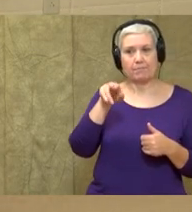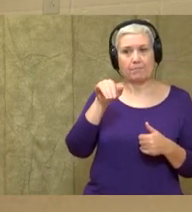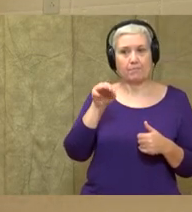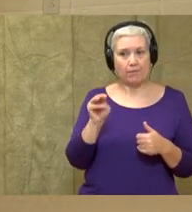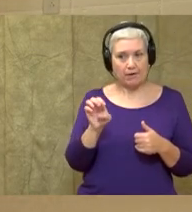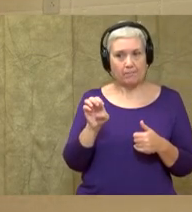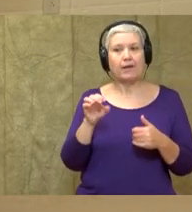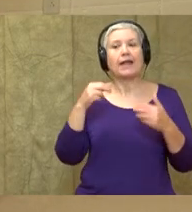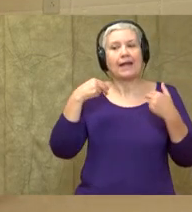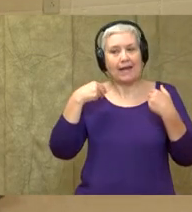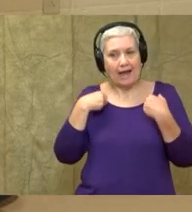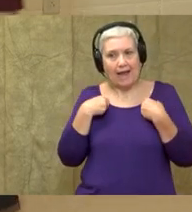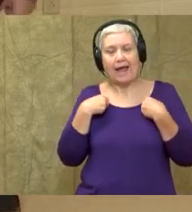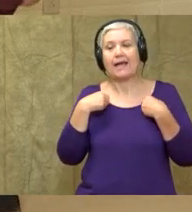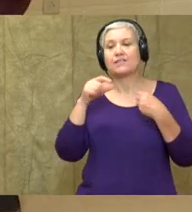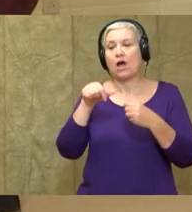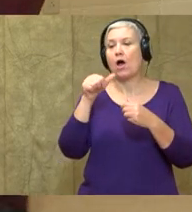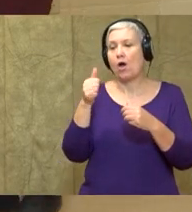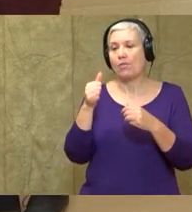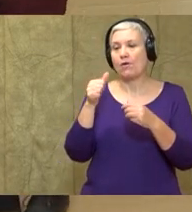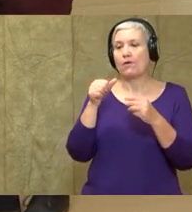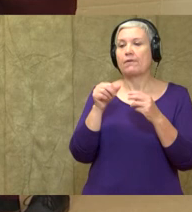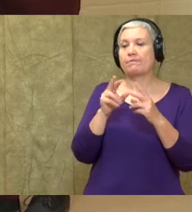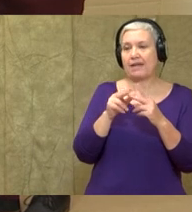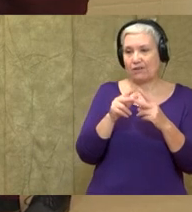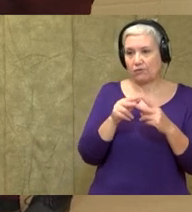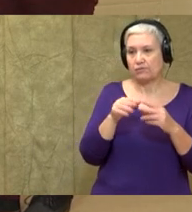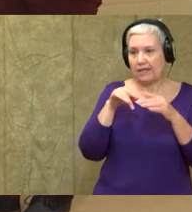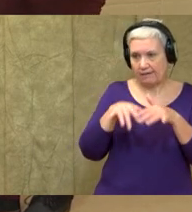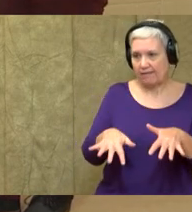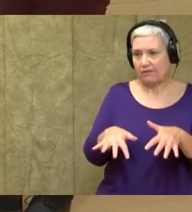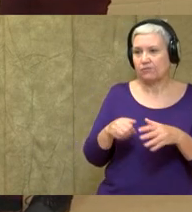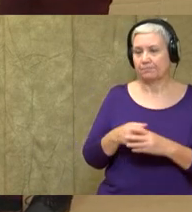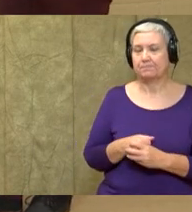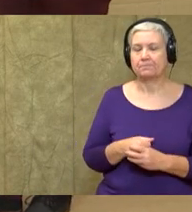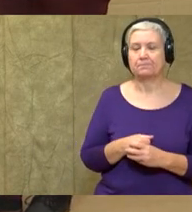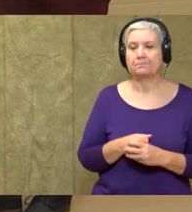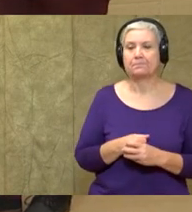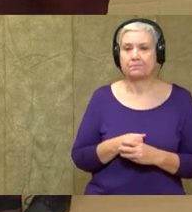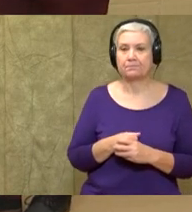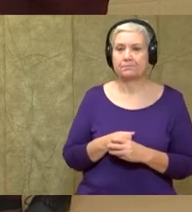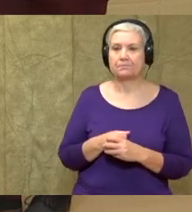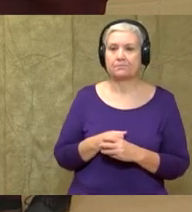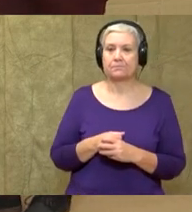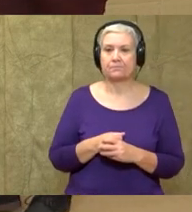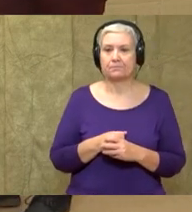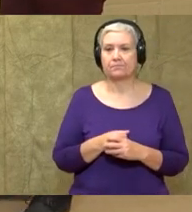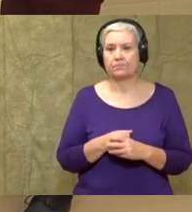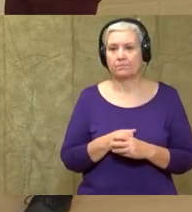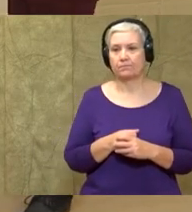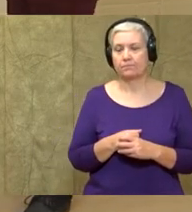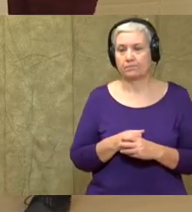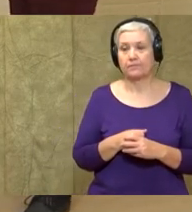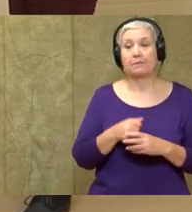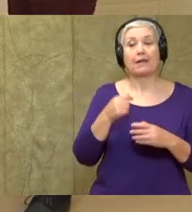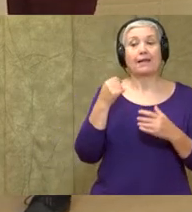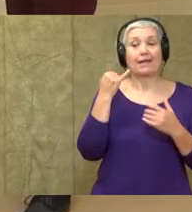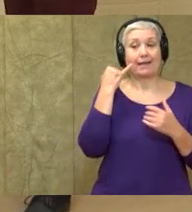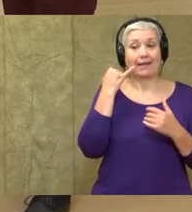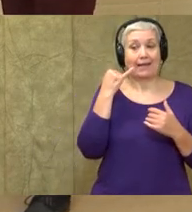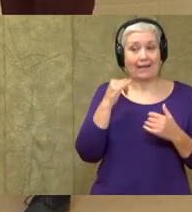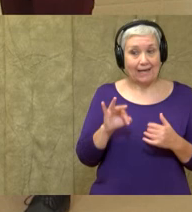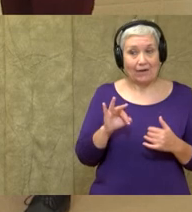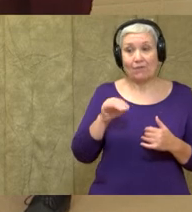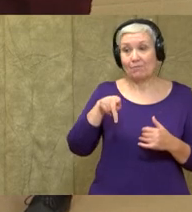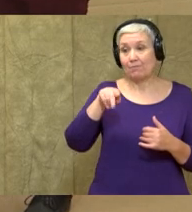have factors, then I can use my factoring techniques and the zero product property. But if it is prime and I